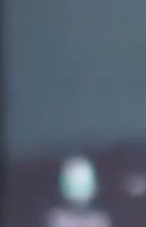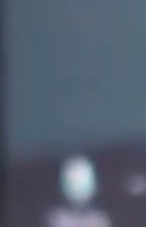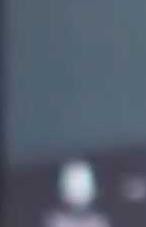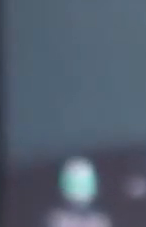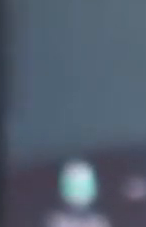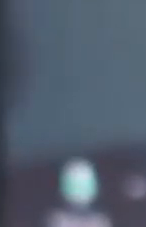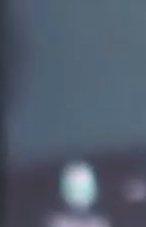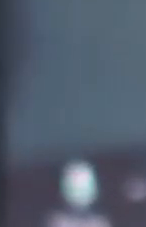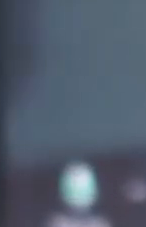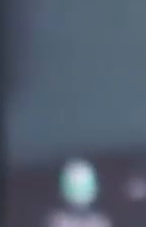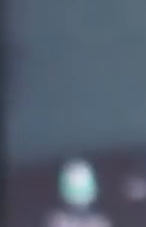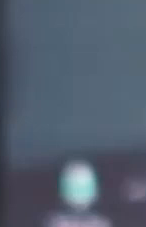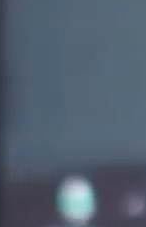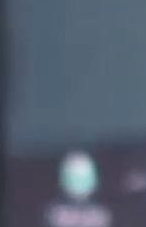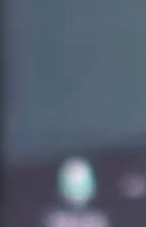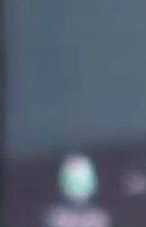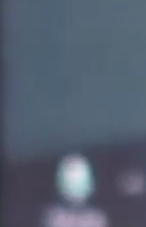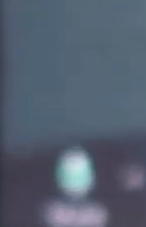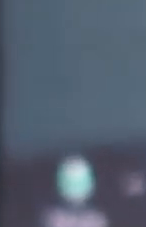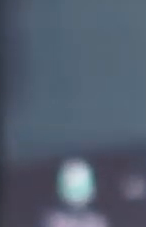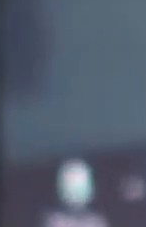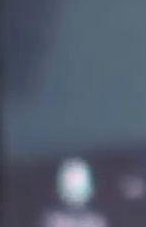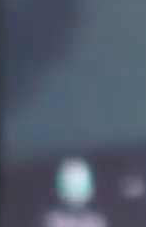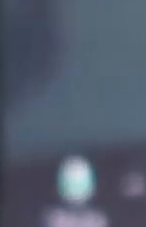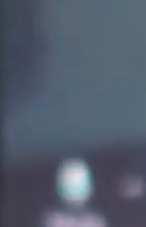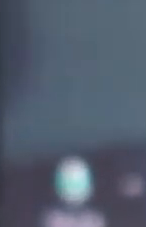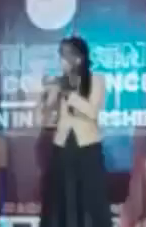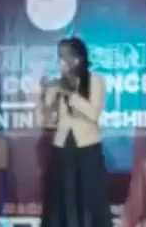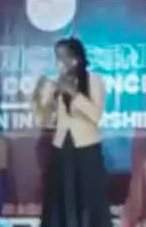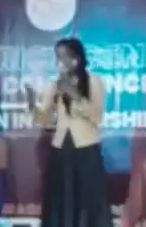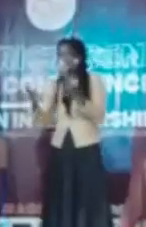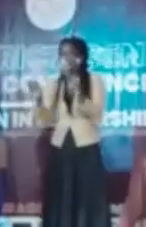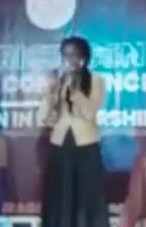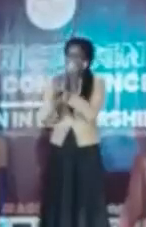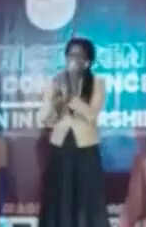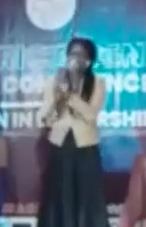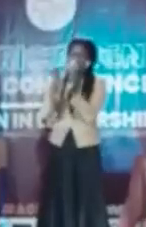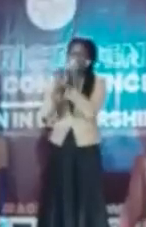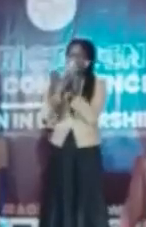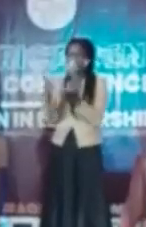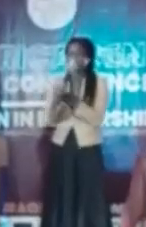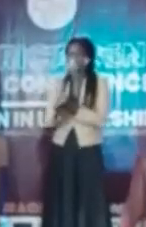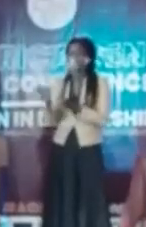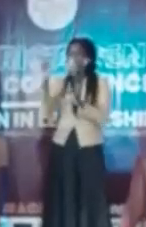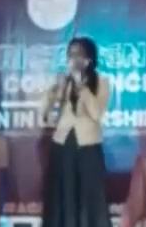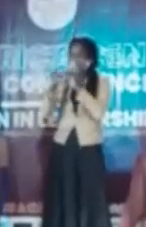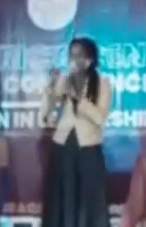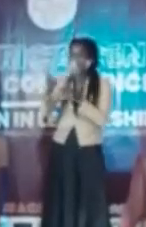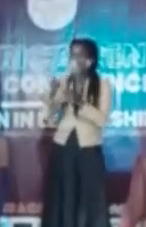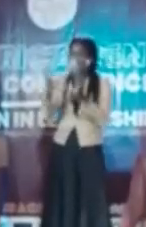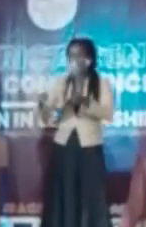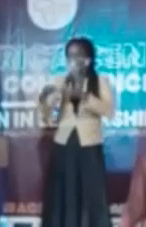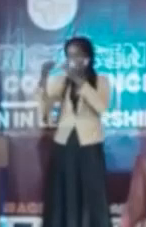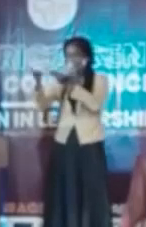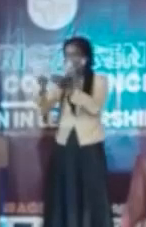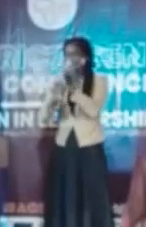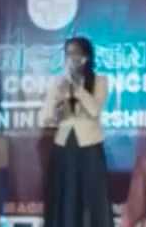be doing, this is what government must be doing, and these are the contributions that the development partners can